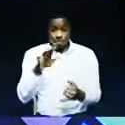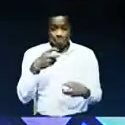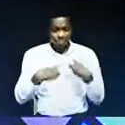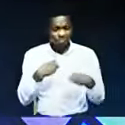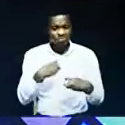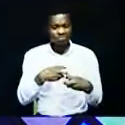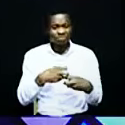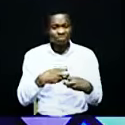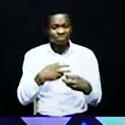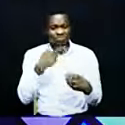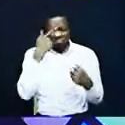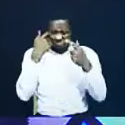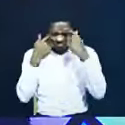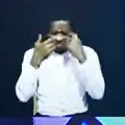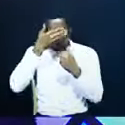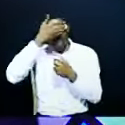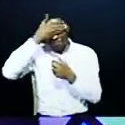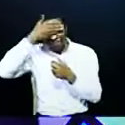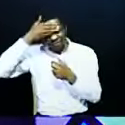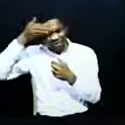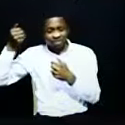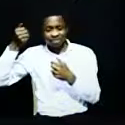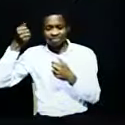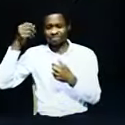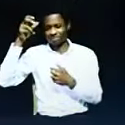Let us rise to the fact that the devil is,